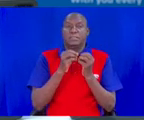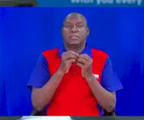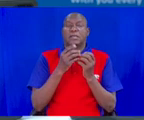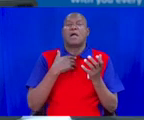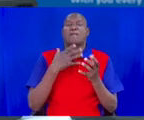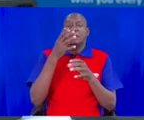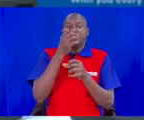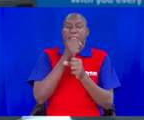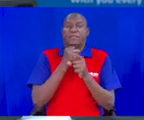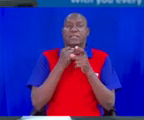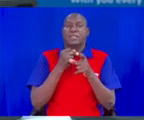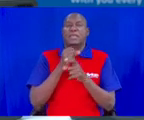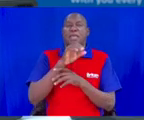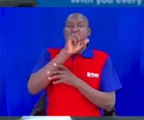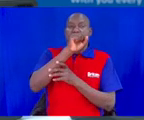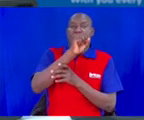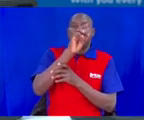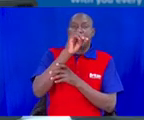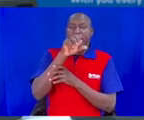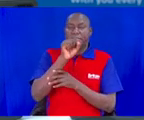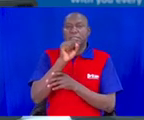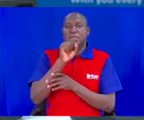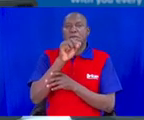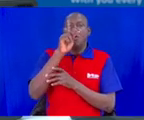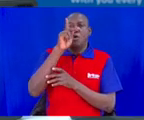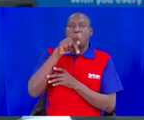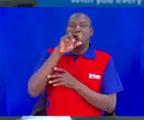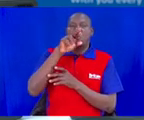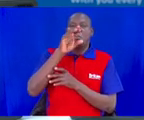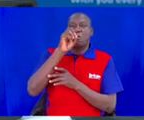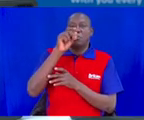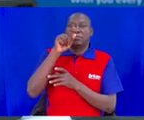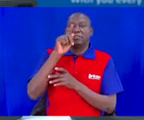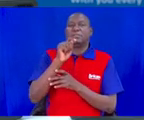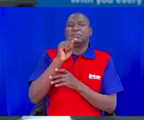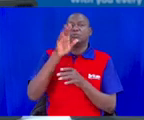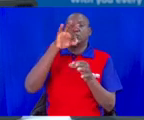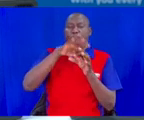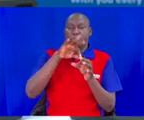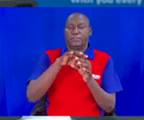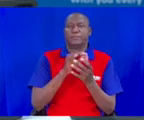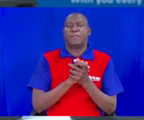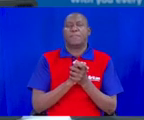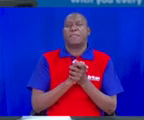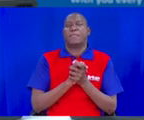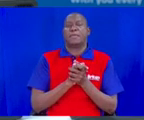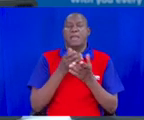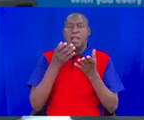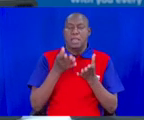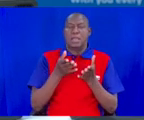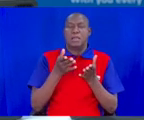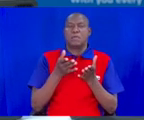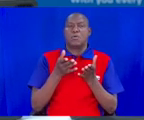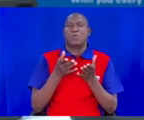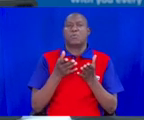received the SMS prompts to cast their vote. I now put the